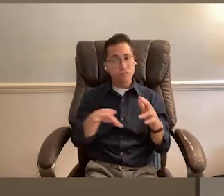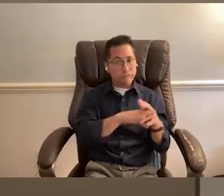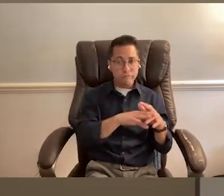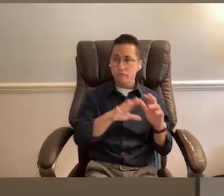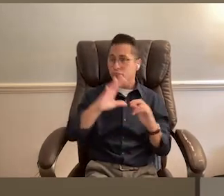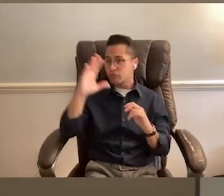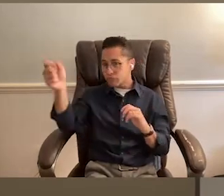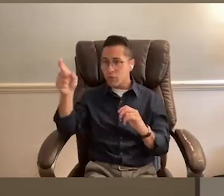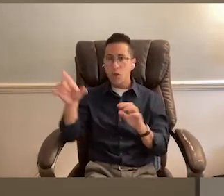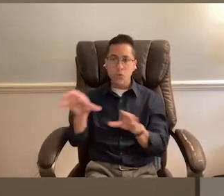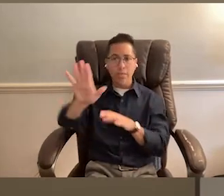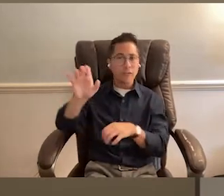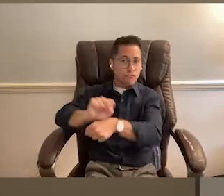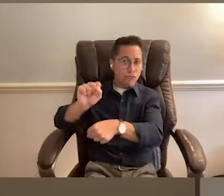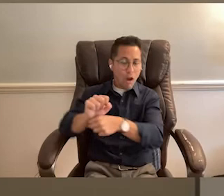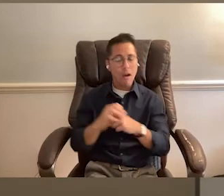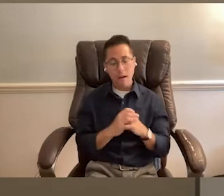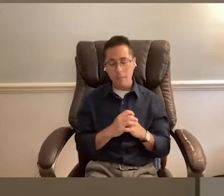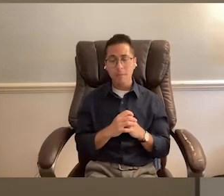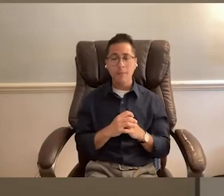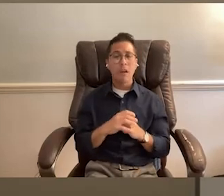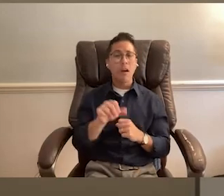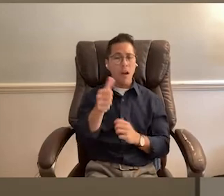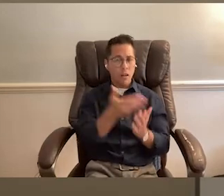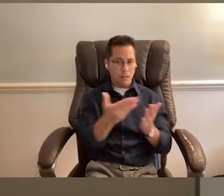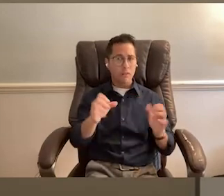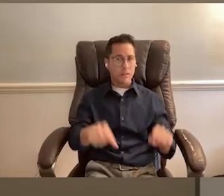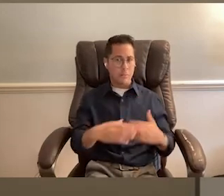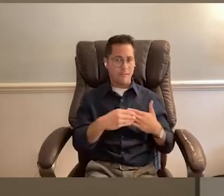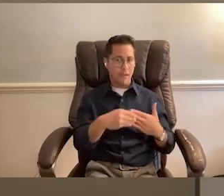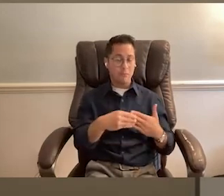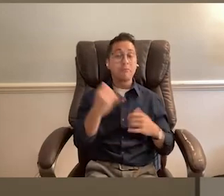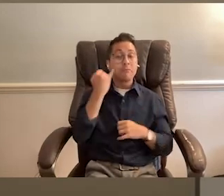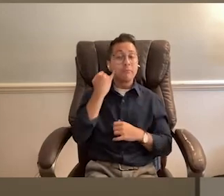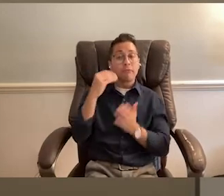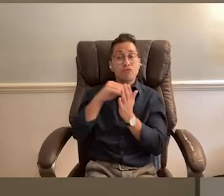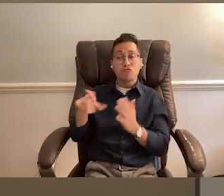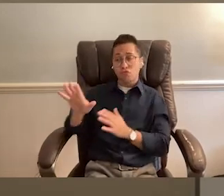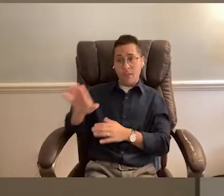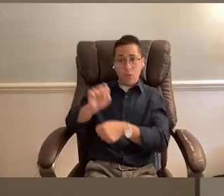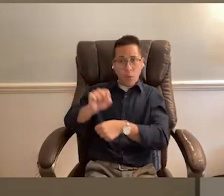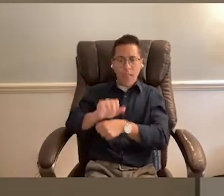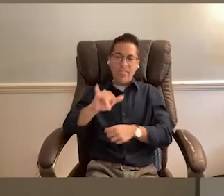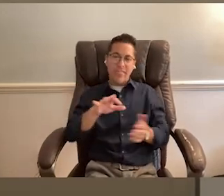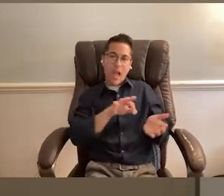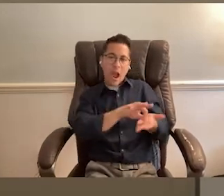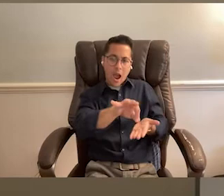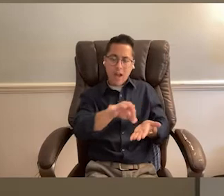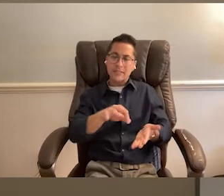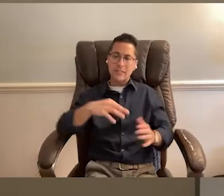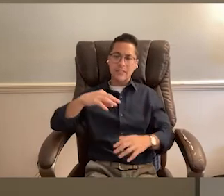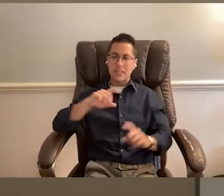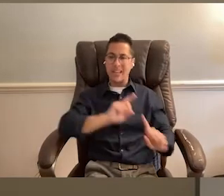what am I thinking of, nutrition seminars and things that are available for college students. Our students also participate in internships